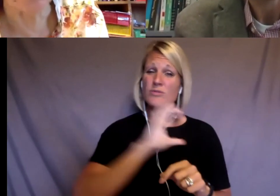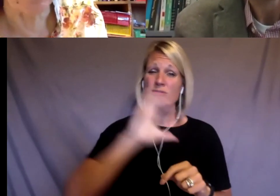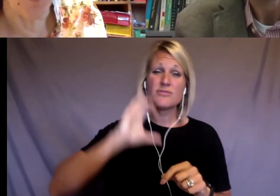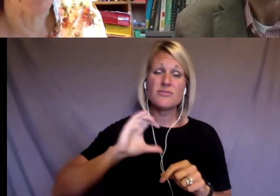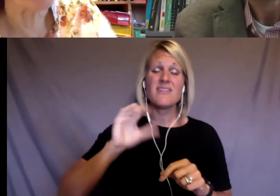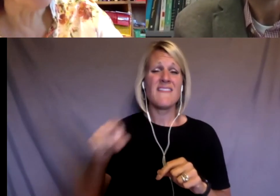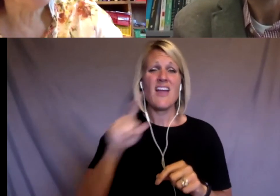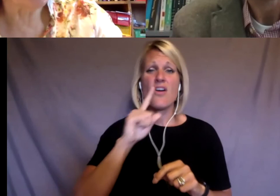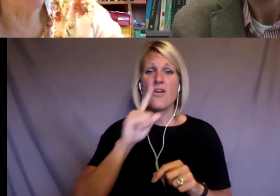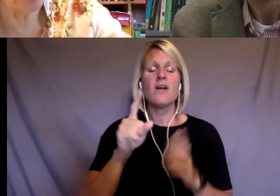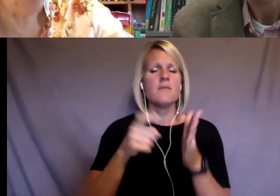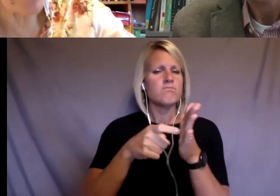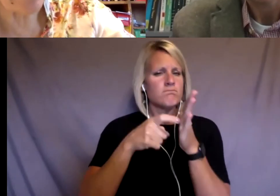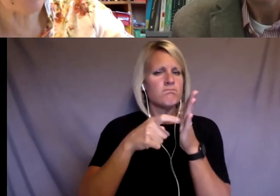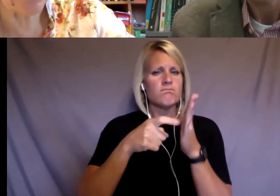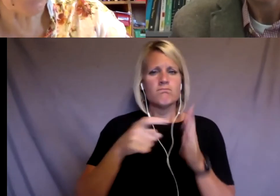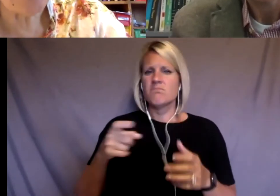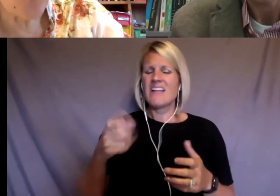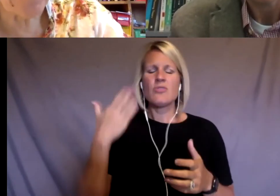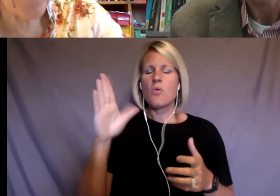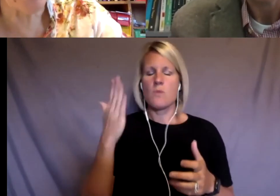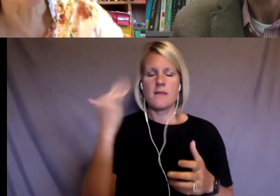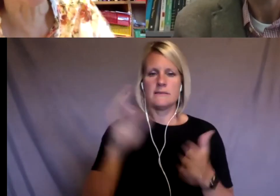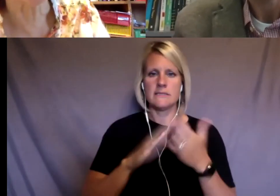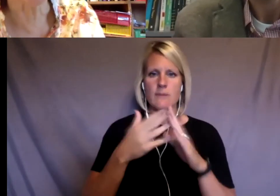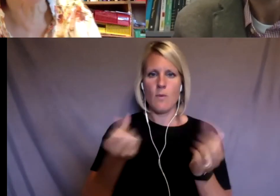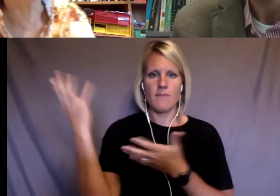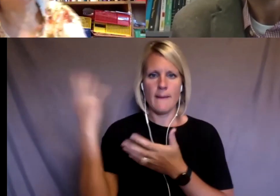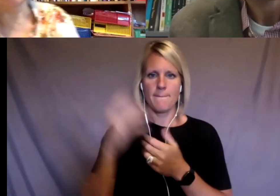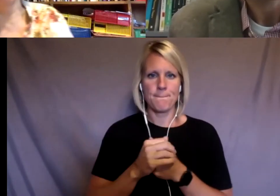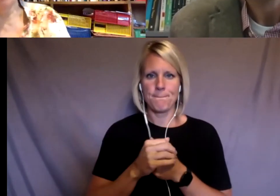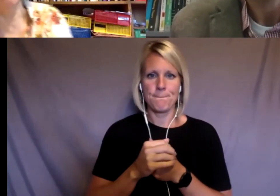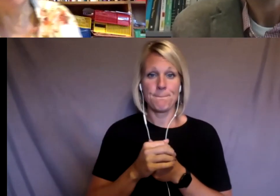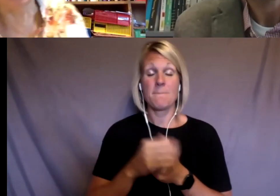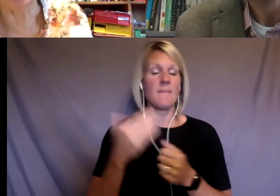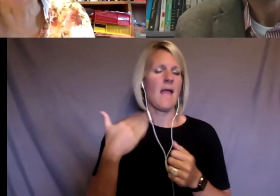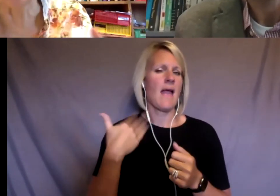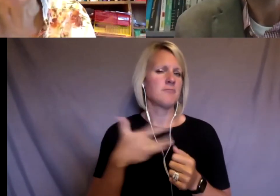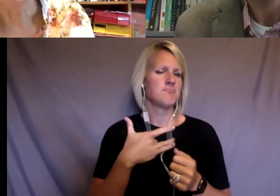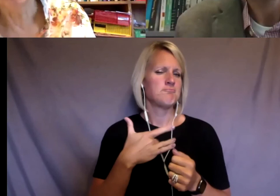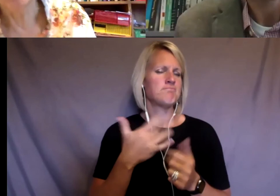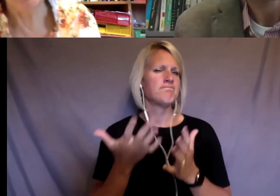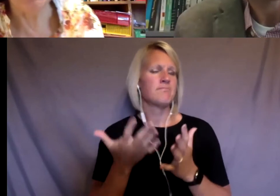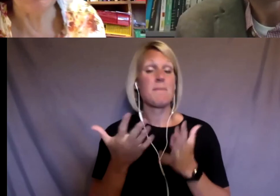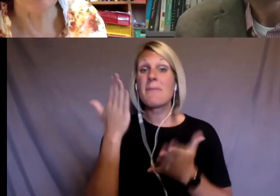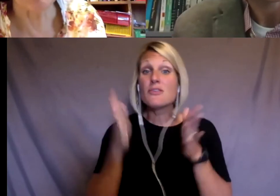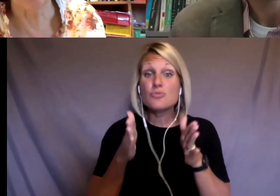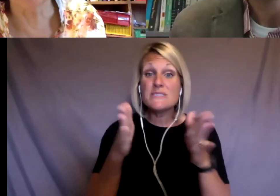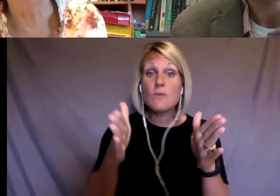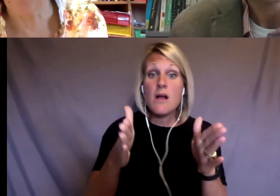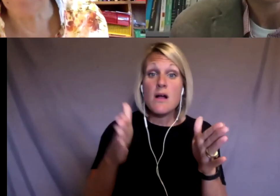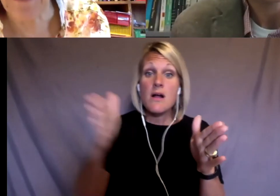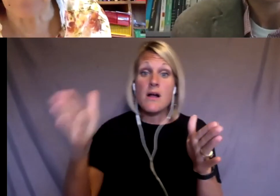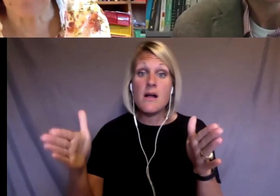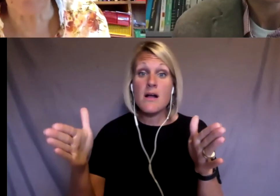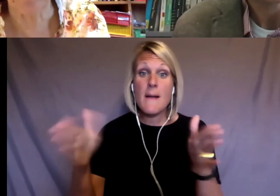absolutely required. I don't know why the city removed them. I suspect they may have widened the streets, or they really wanted